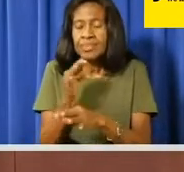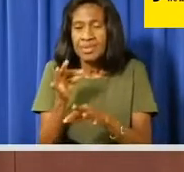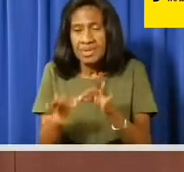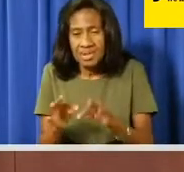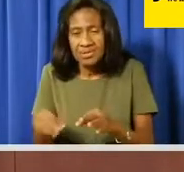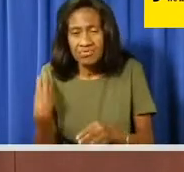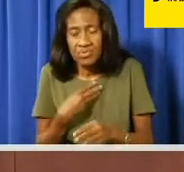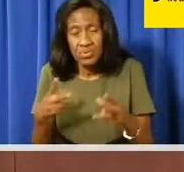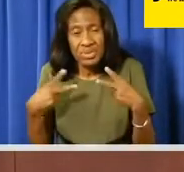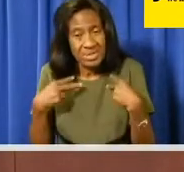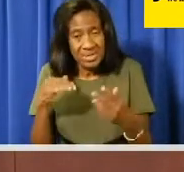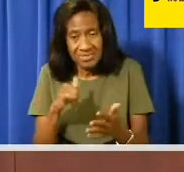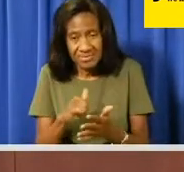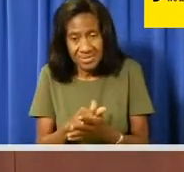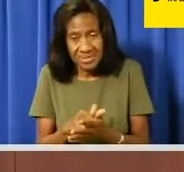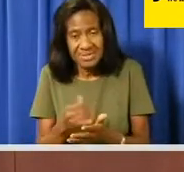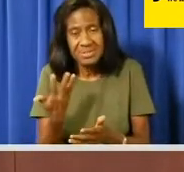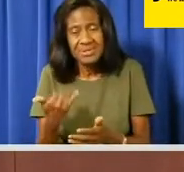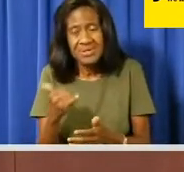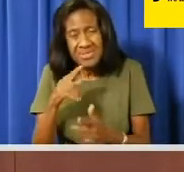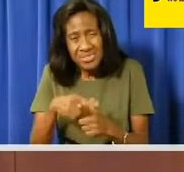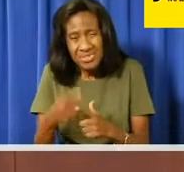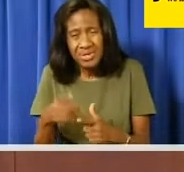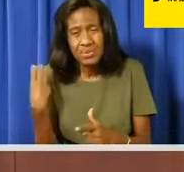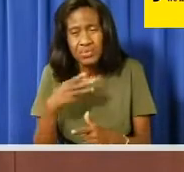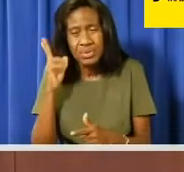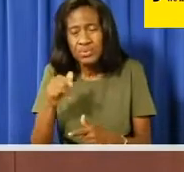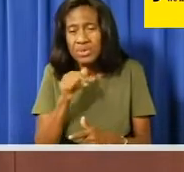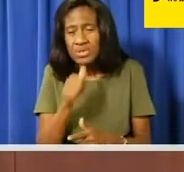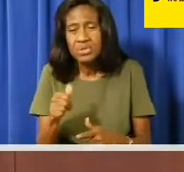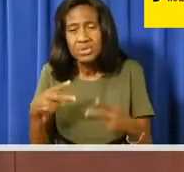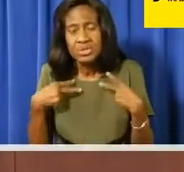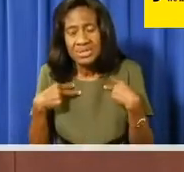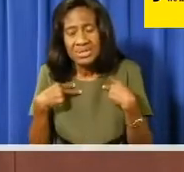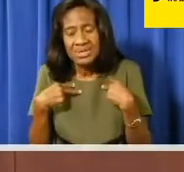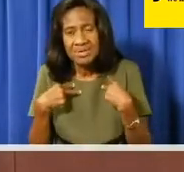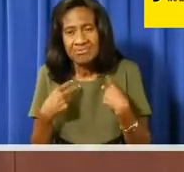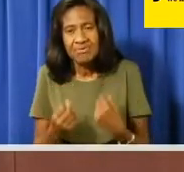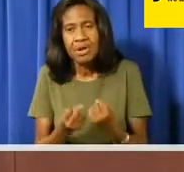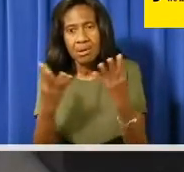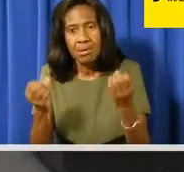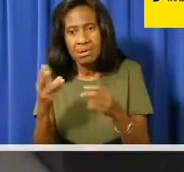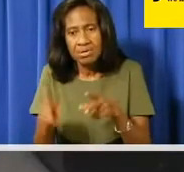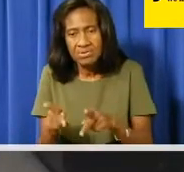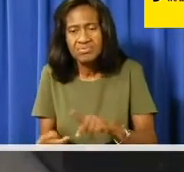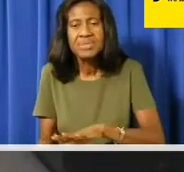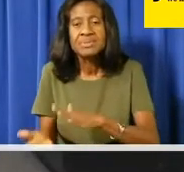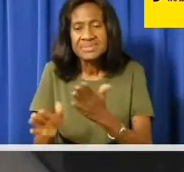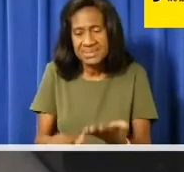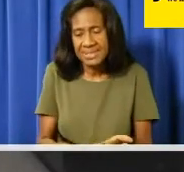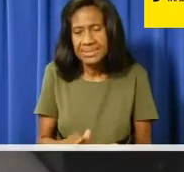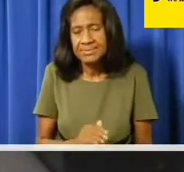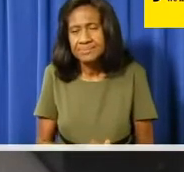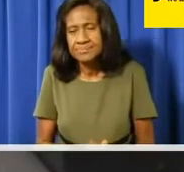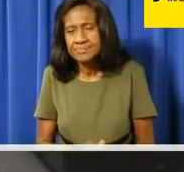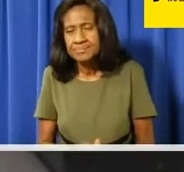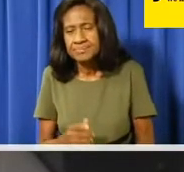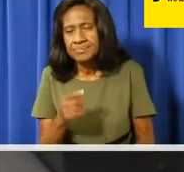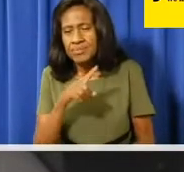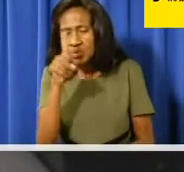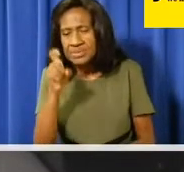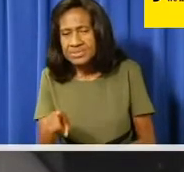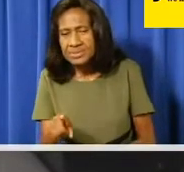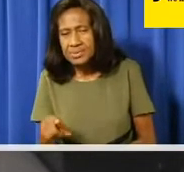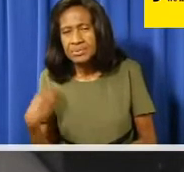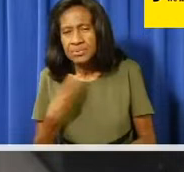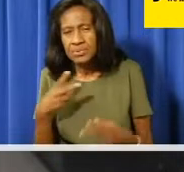death, like other countries are experiencing around the world. Okay, thank you. I have one more question, sir. I've noticed recently that we have over 800 people this